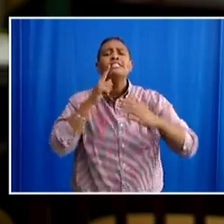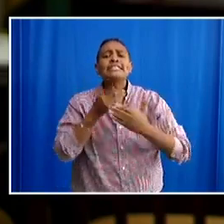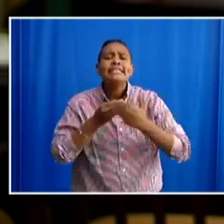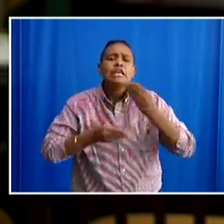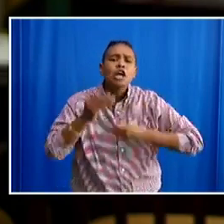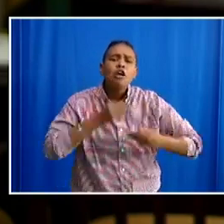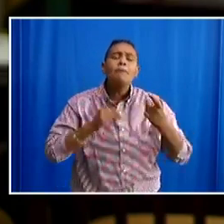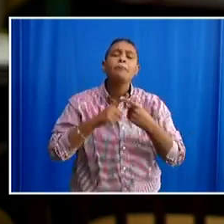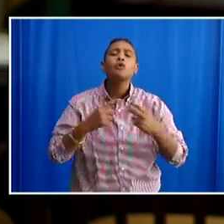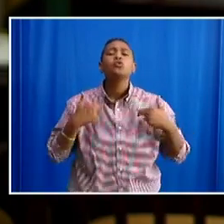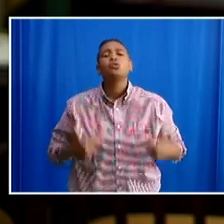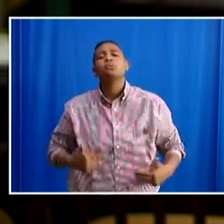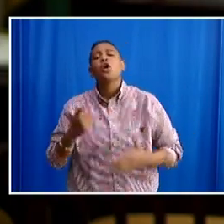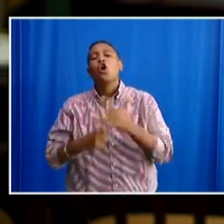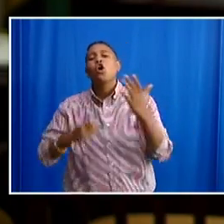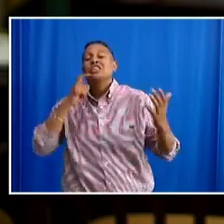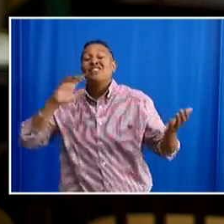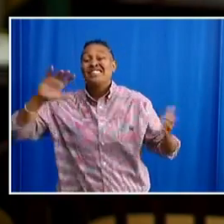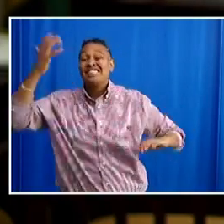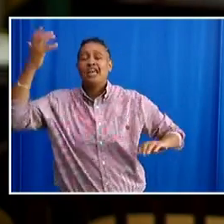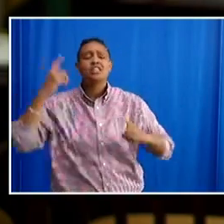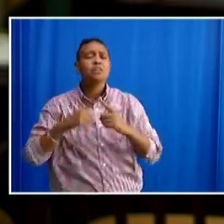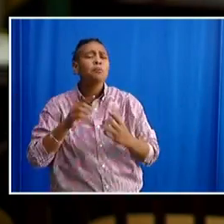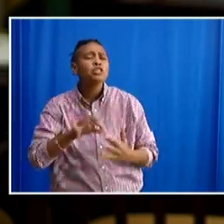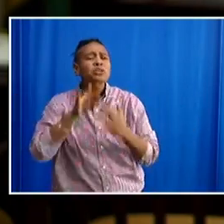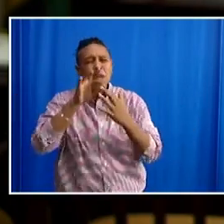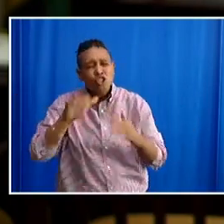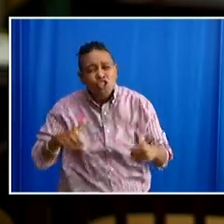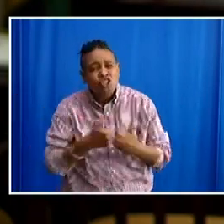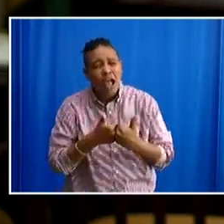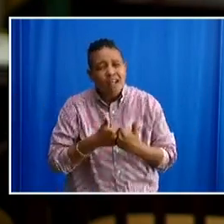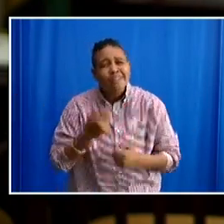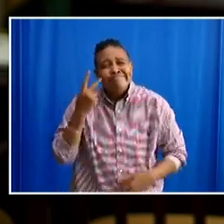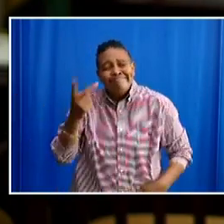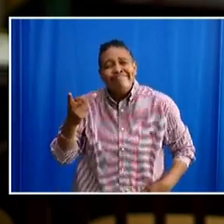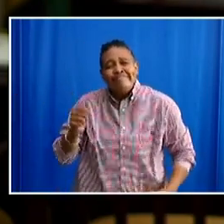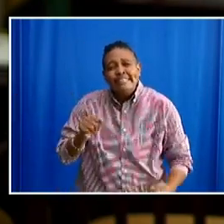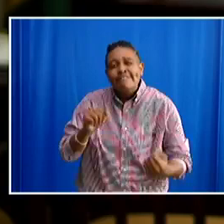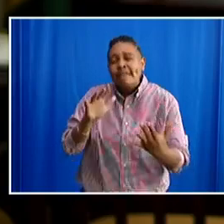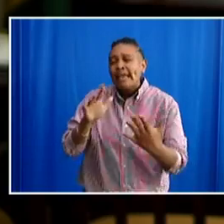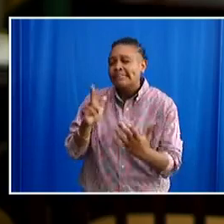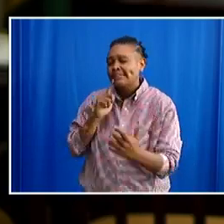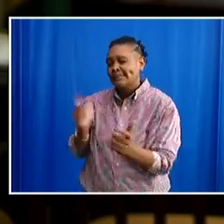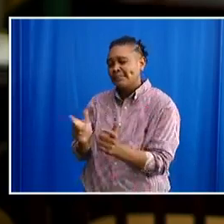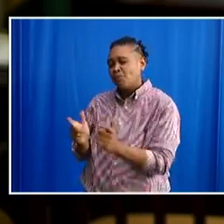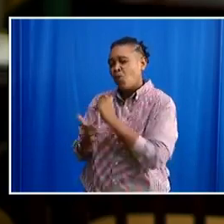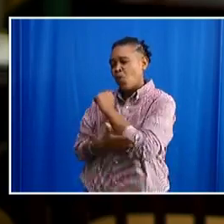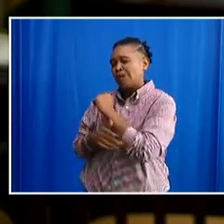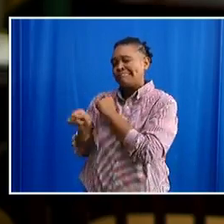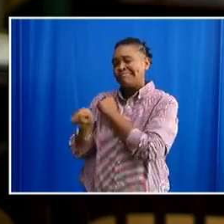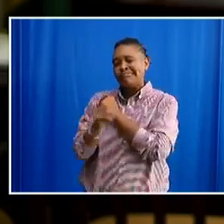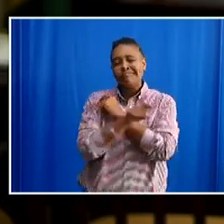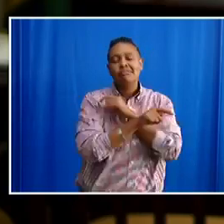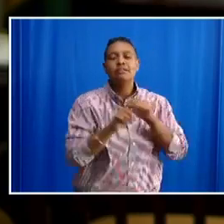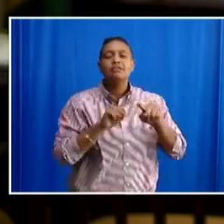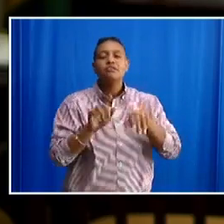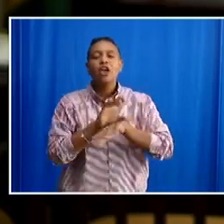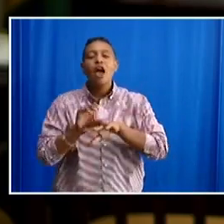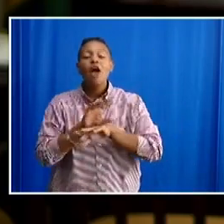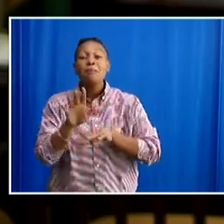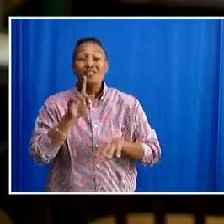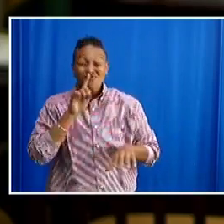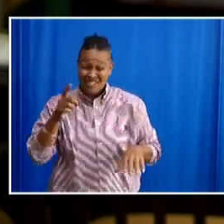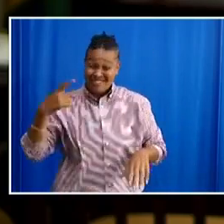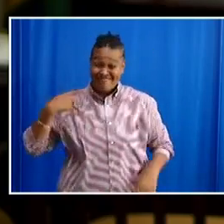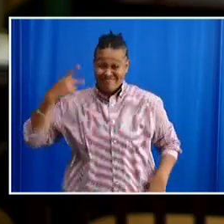and human cost of disasters and the special challenges facing small island developing states. As